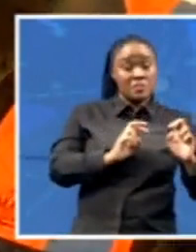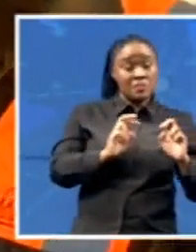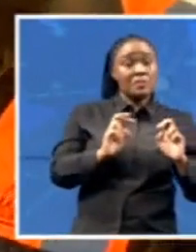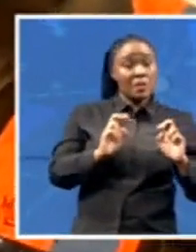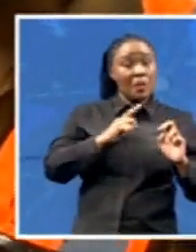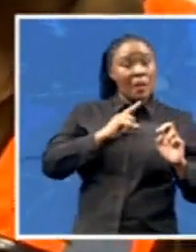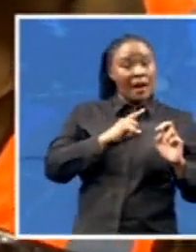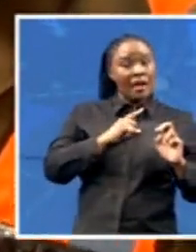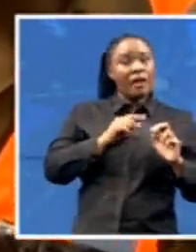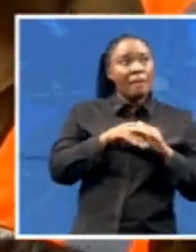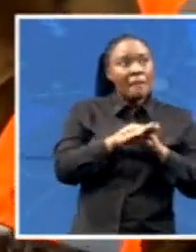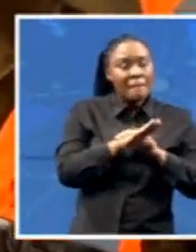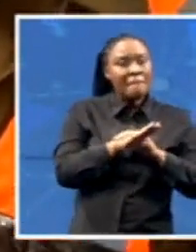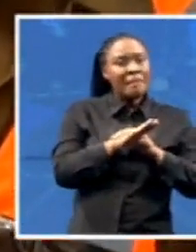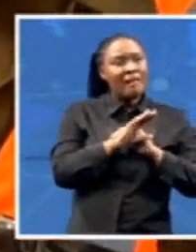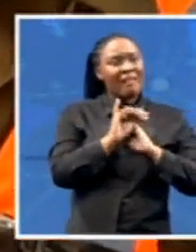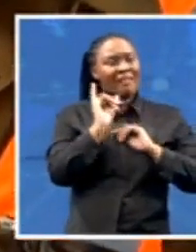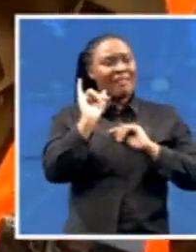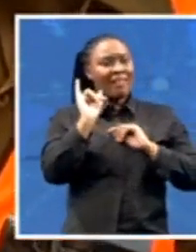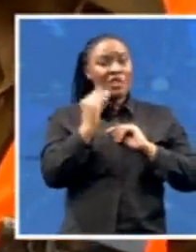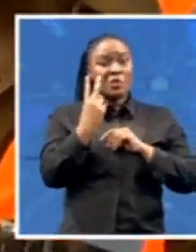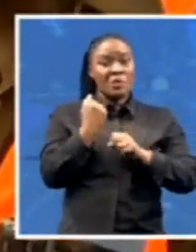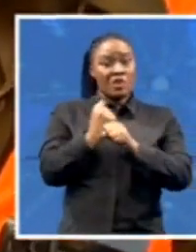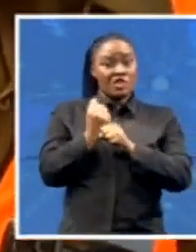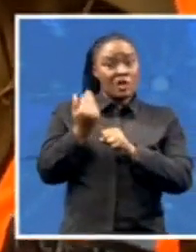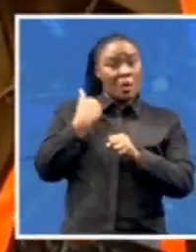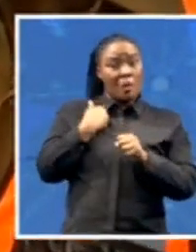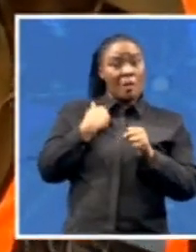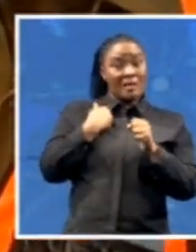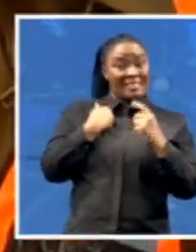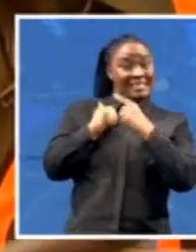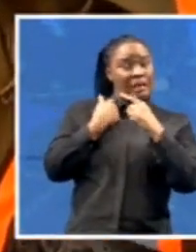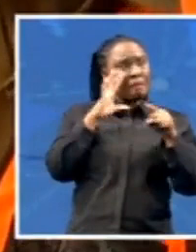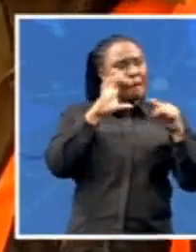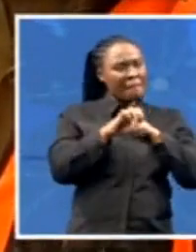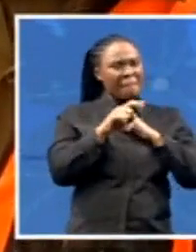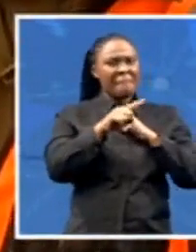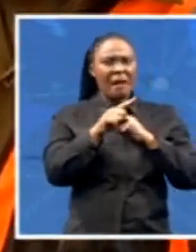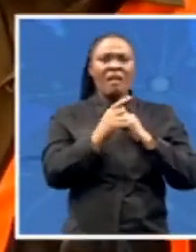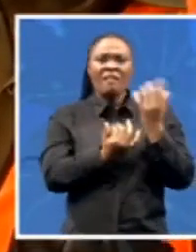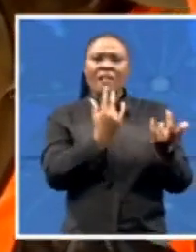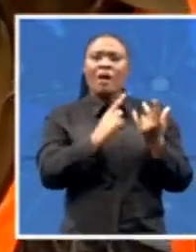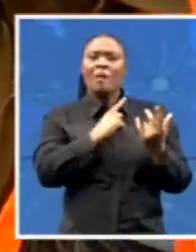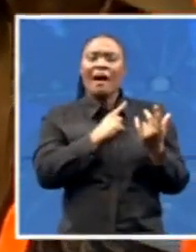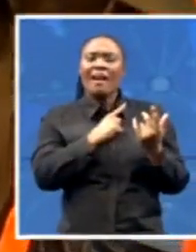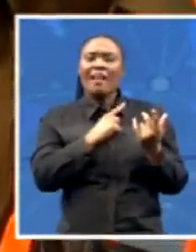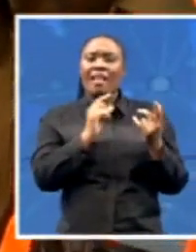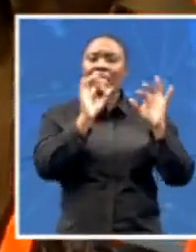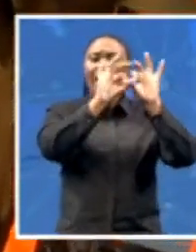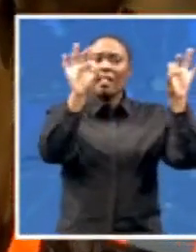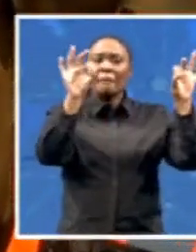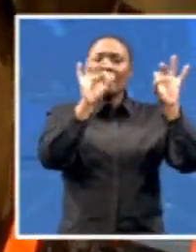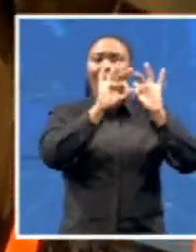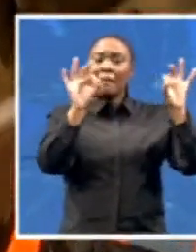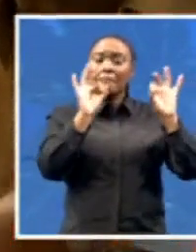the fire 2 years ago was illegal connections of electricity. Now you can imagine how many lives are placed at risk. Of course,